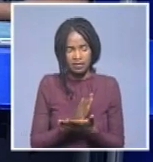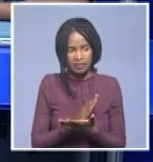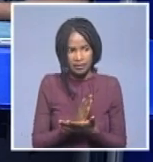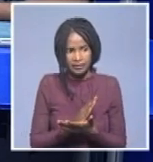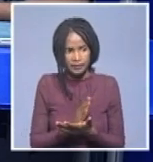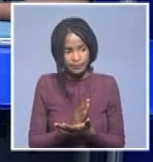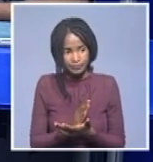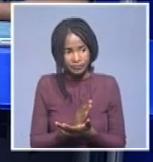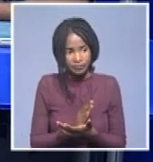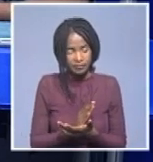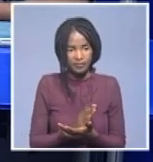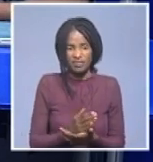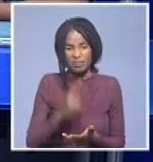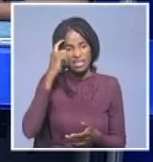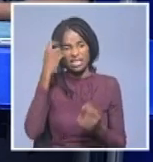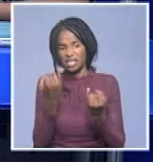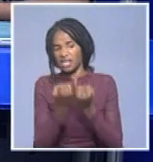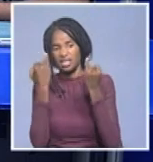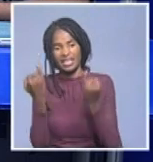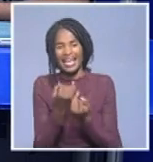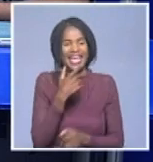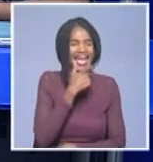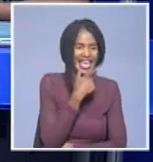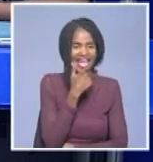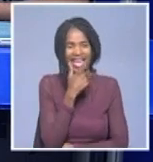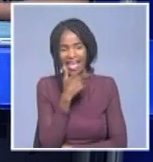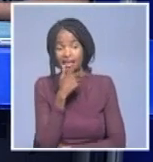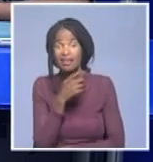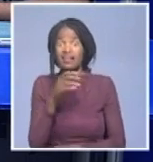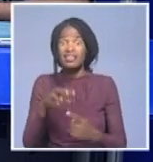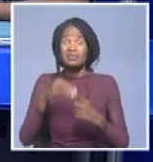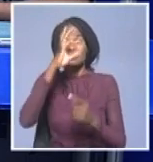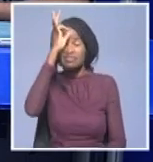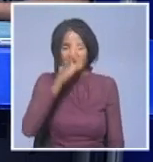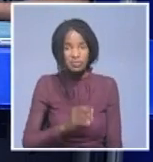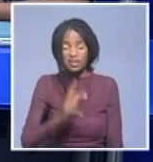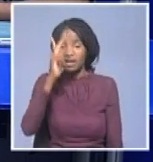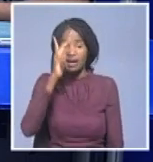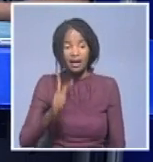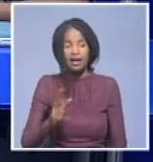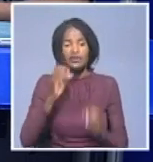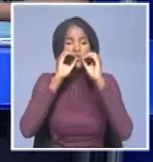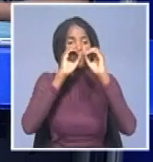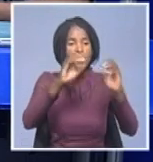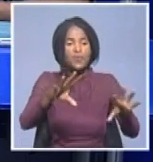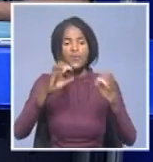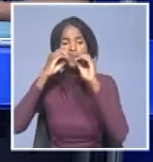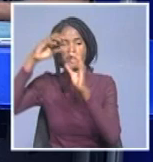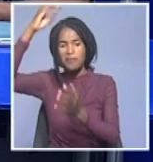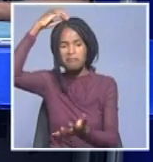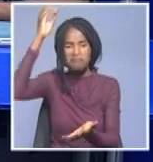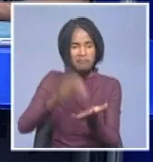because they want to have fun or whatever it may be, especially on social media. They start to spread all this fake news and